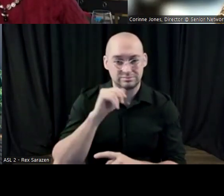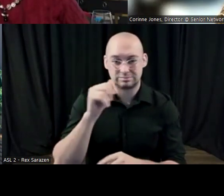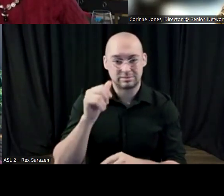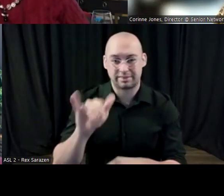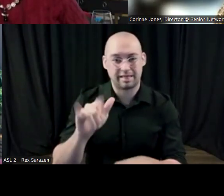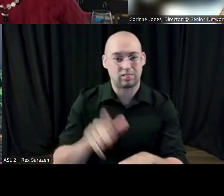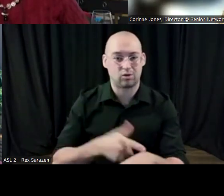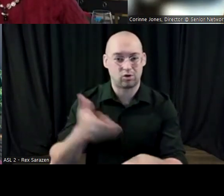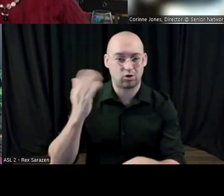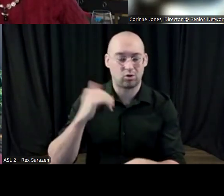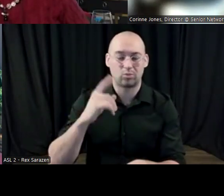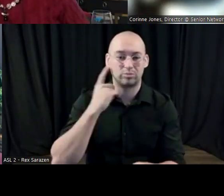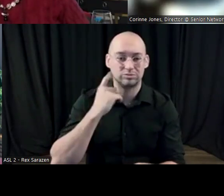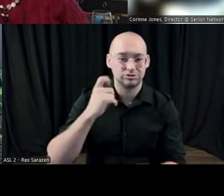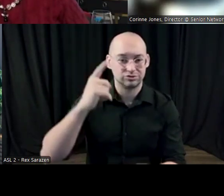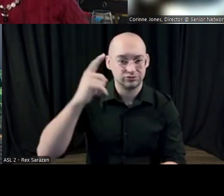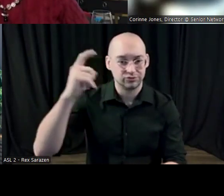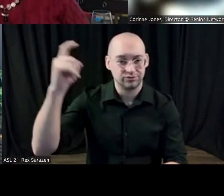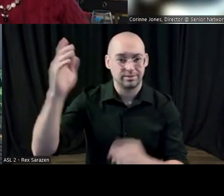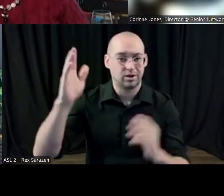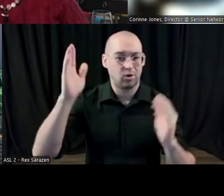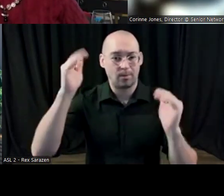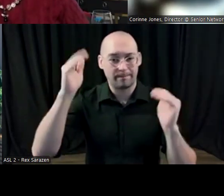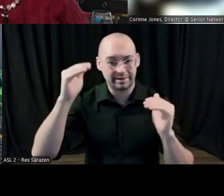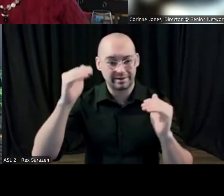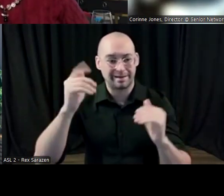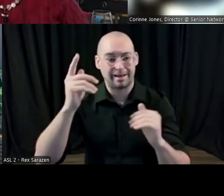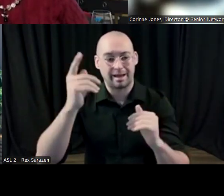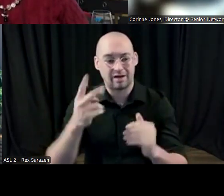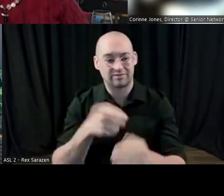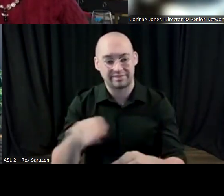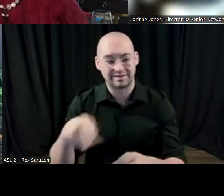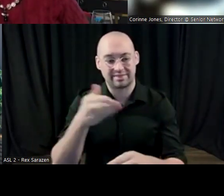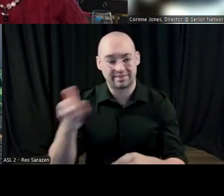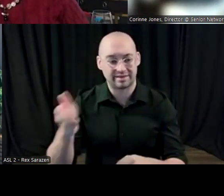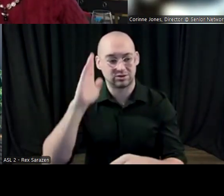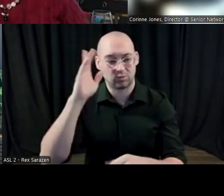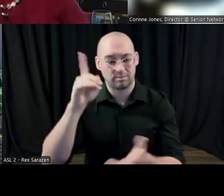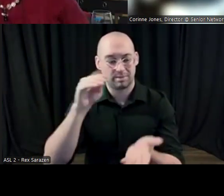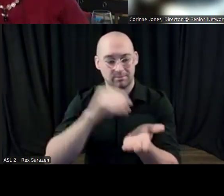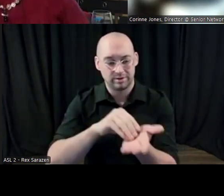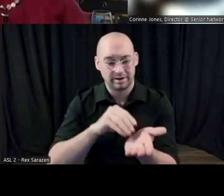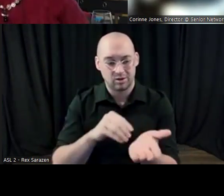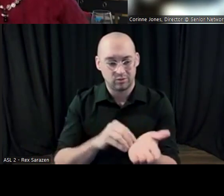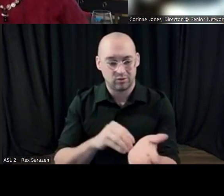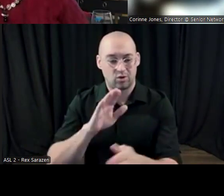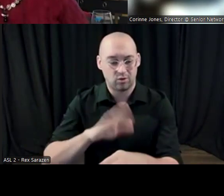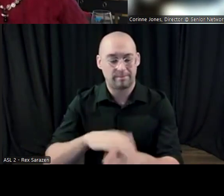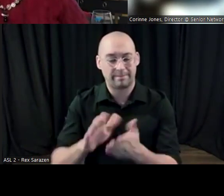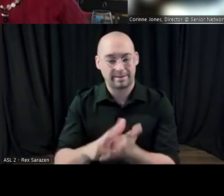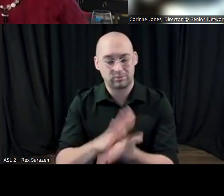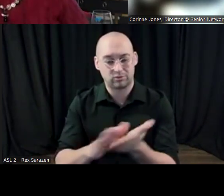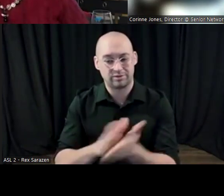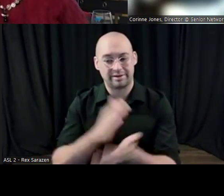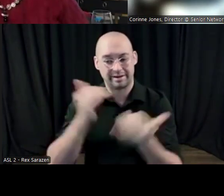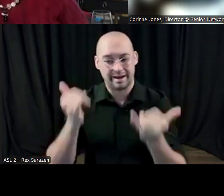just dreaming and hoping that even half of these things would even be put on paper. It's put on paper, and now they're